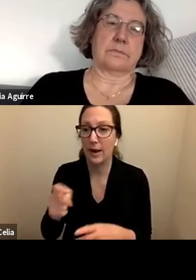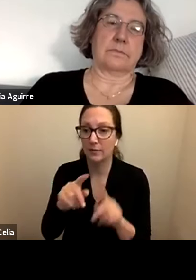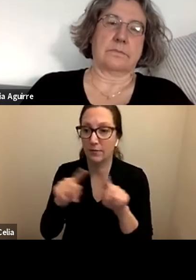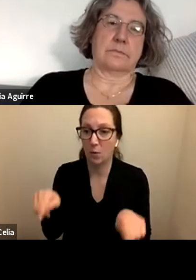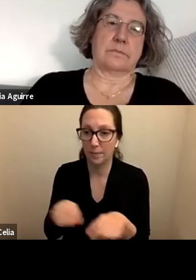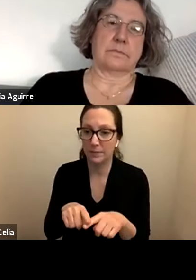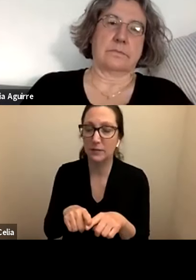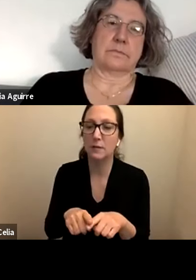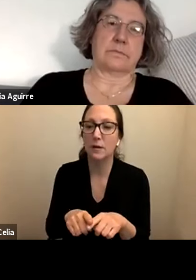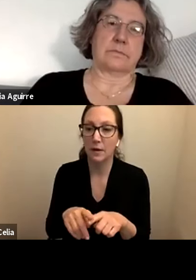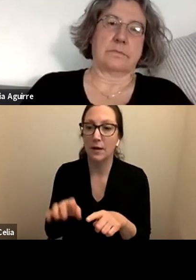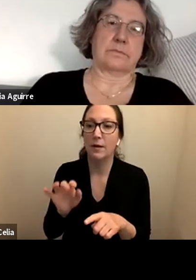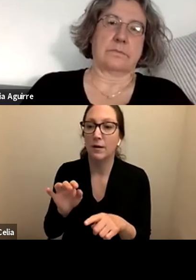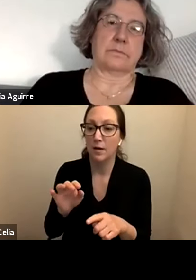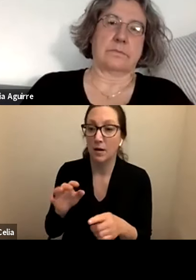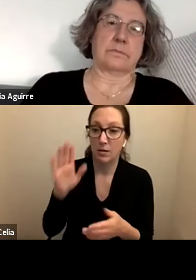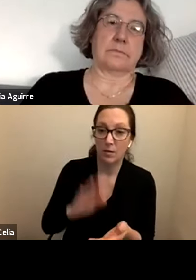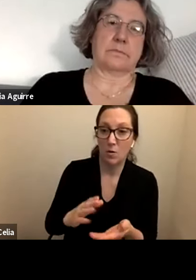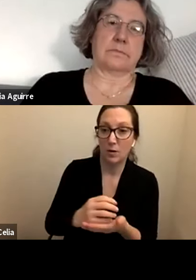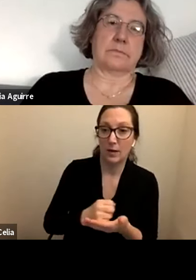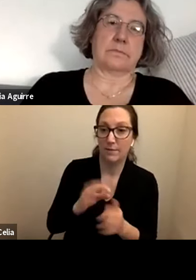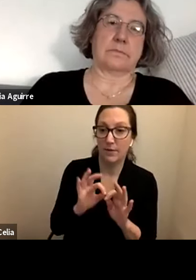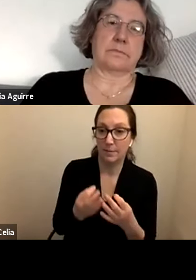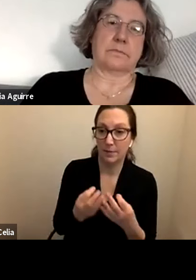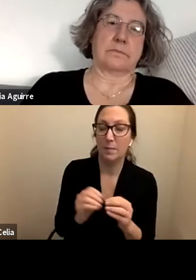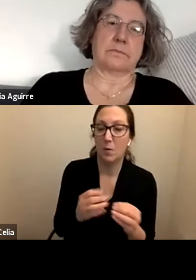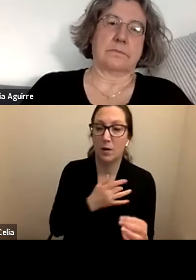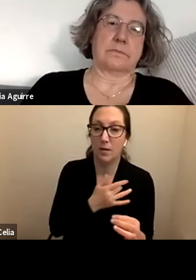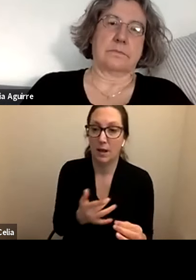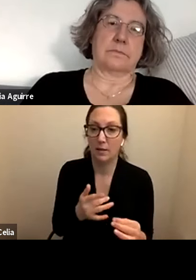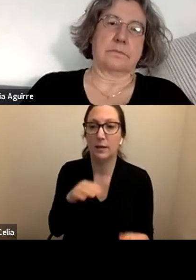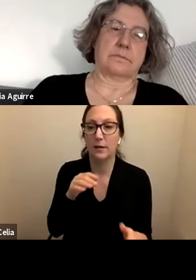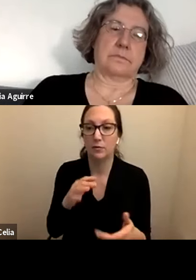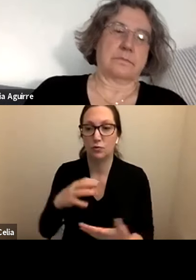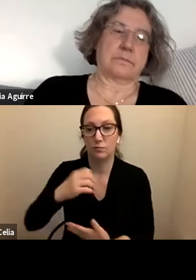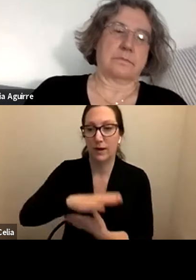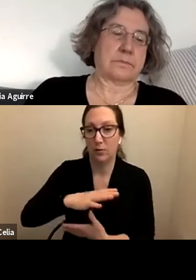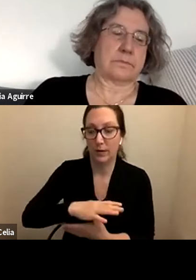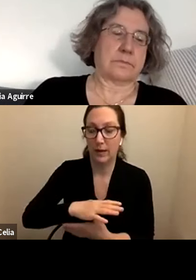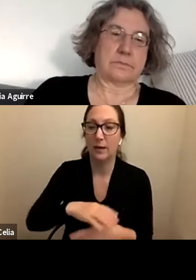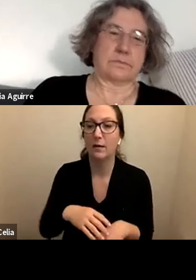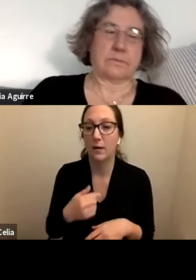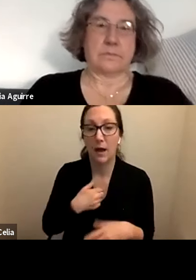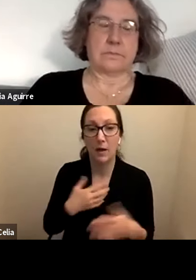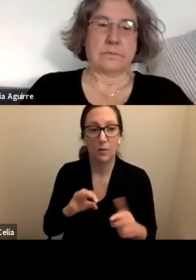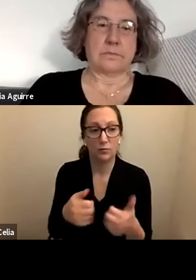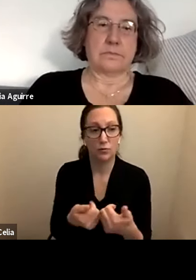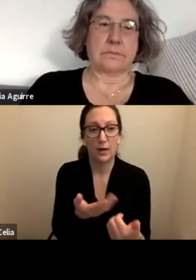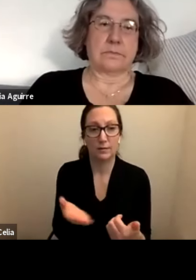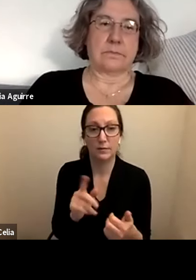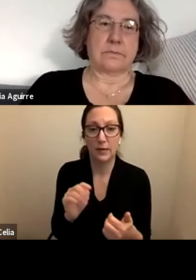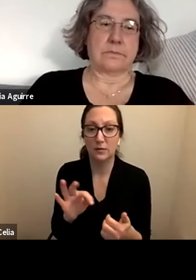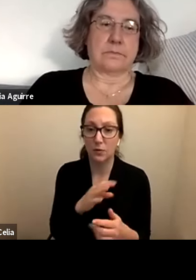of the measures. This way, low-income families are more likely to get priority. In the end, I would like to challenge the task force